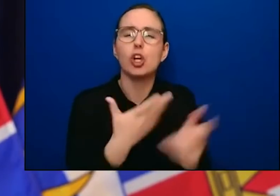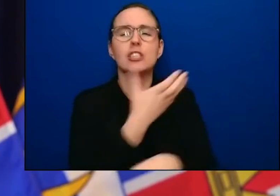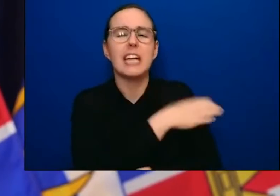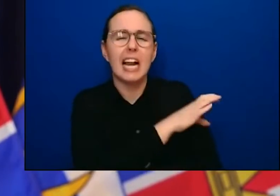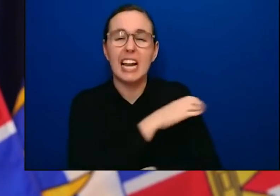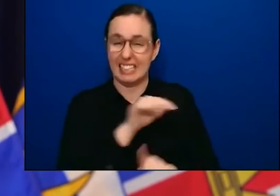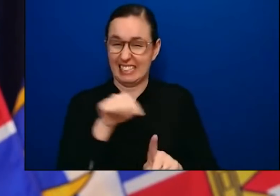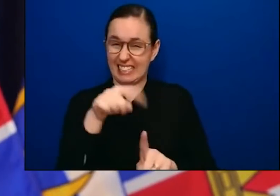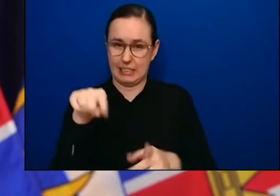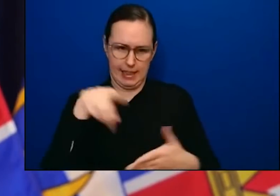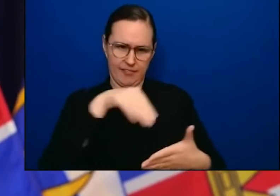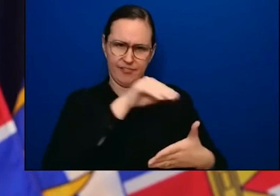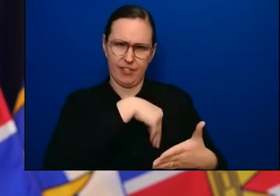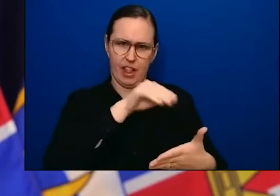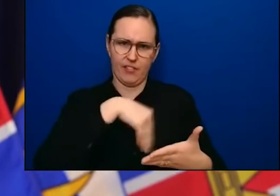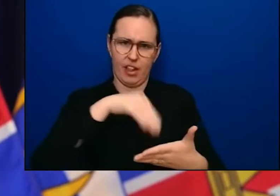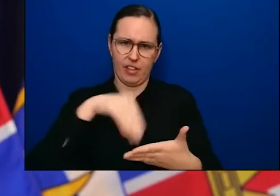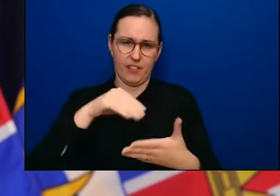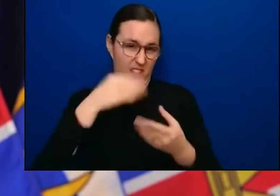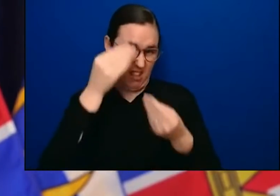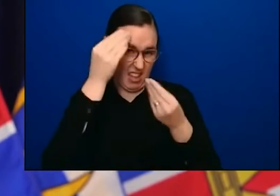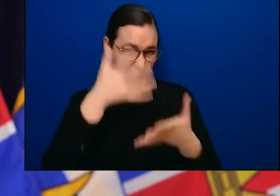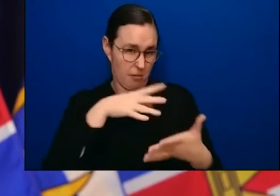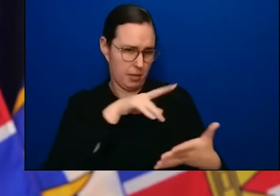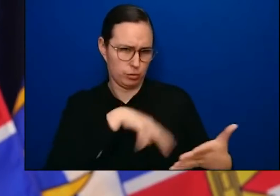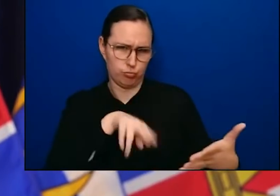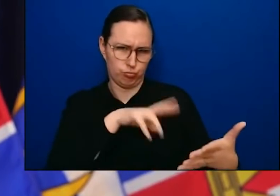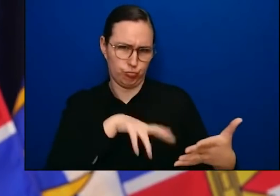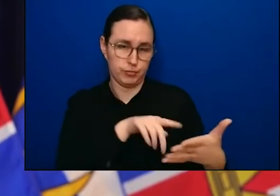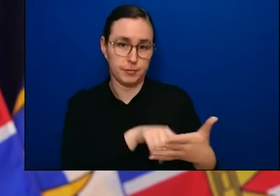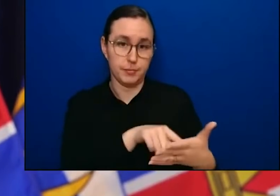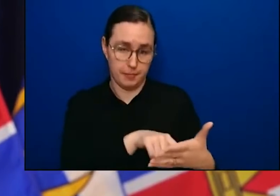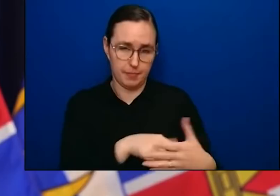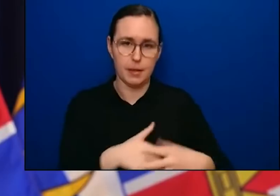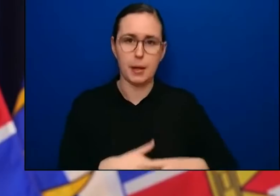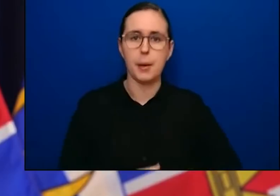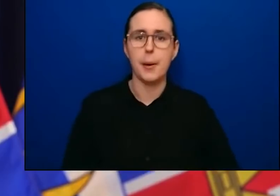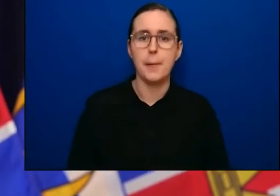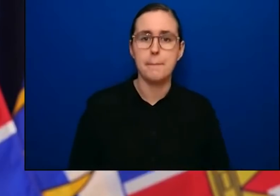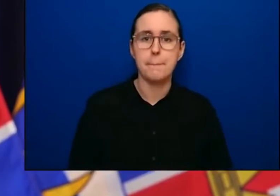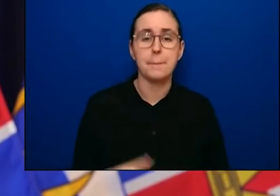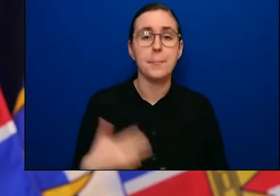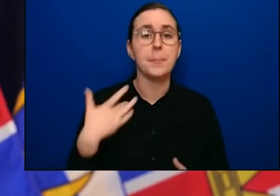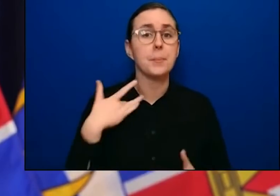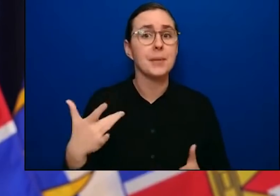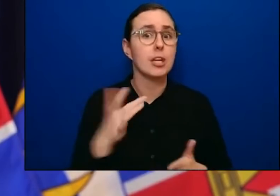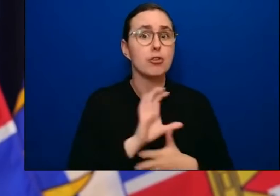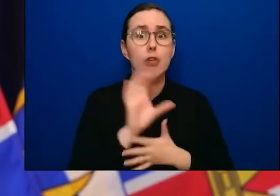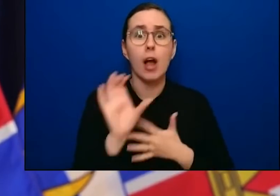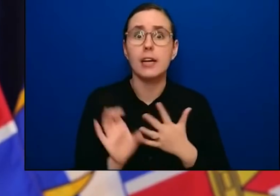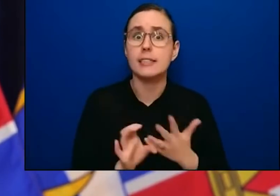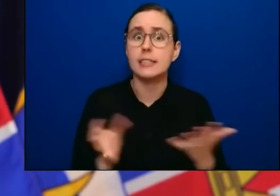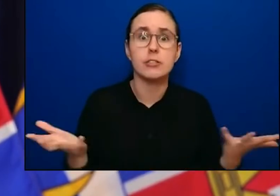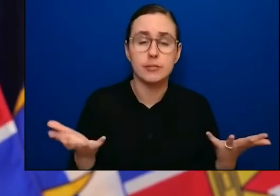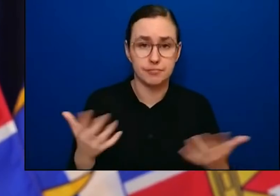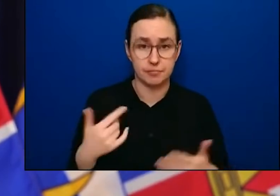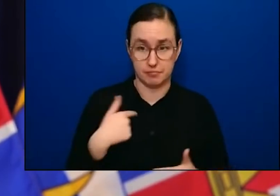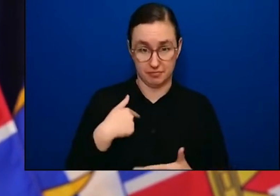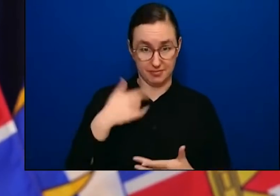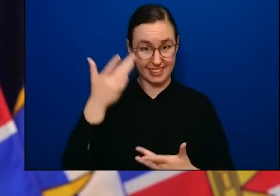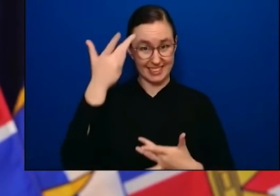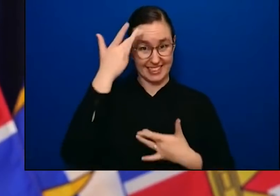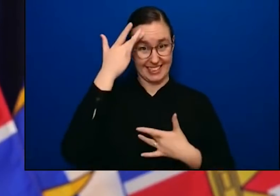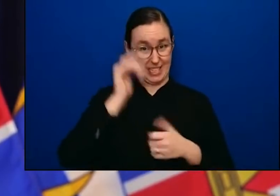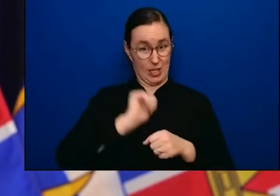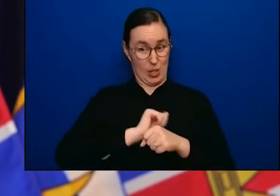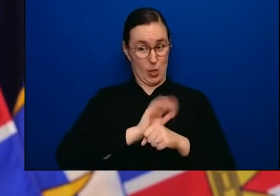meet the criteria for long COVID until 12 weeks from your infection. So that's a standard definition that people are using around the world.